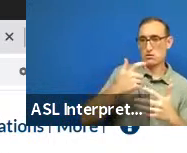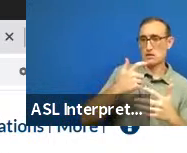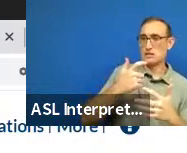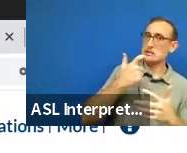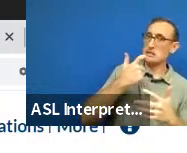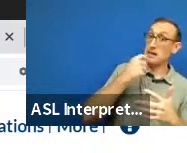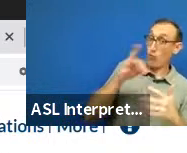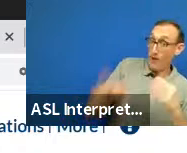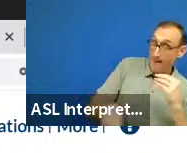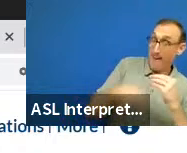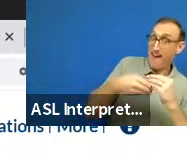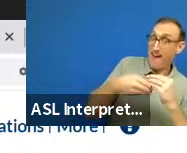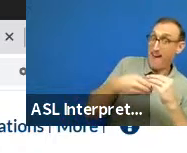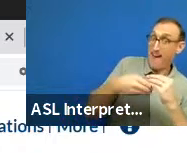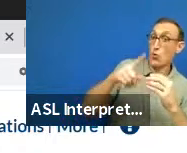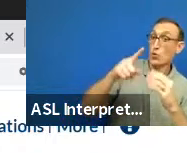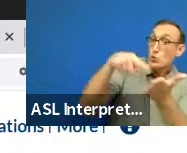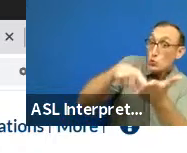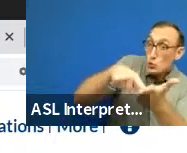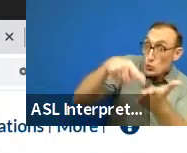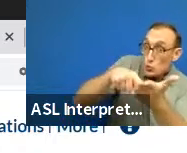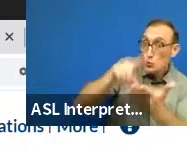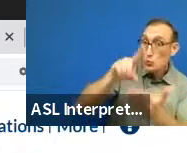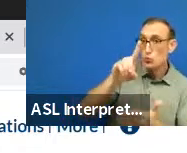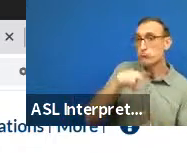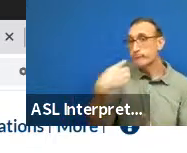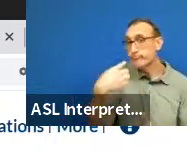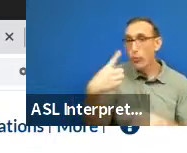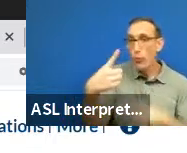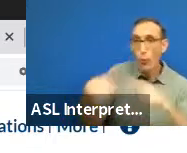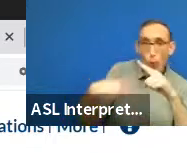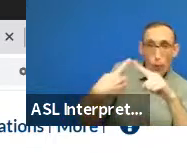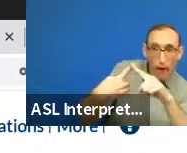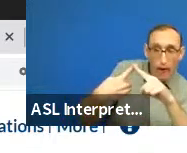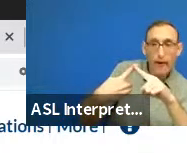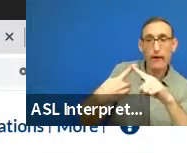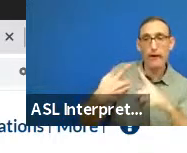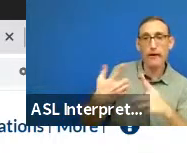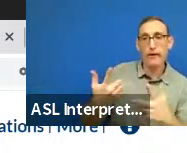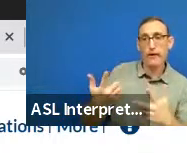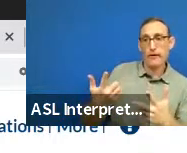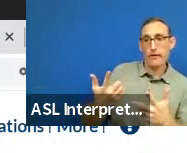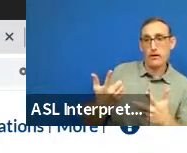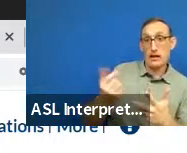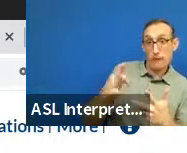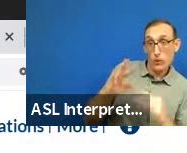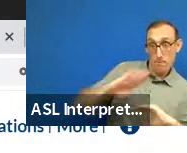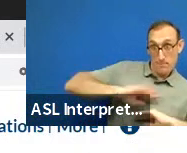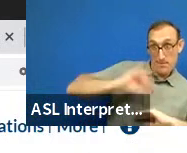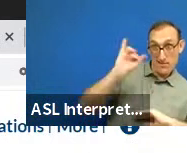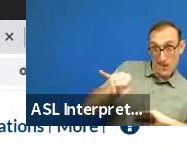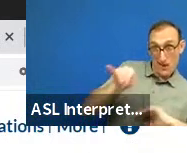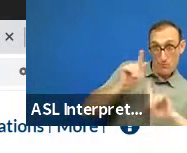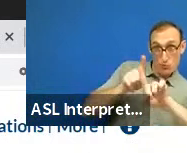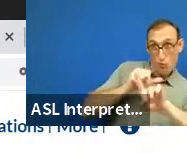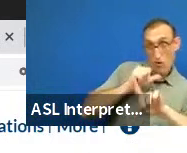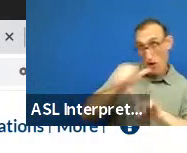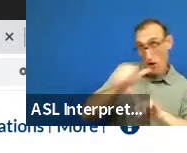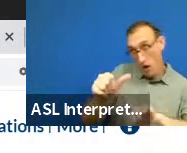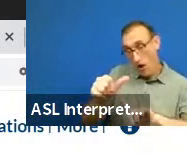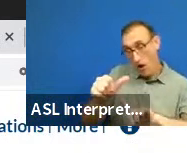something to measure. You either met that objective or you didn't meet that objective, right? And then if we say develop a policy review